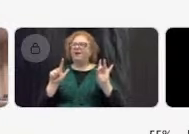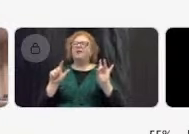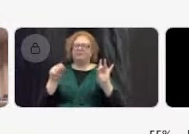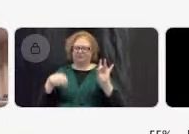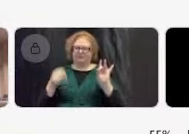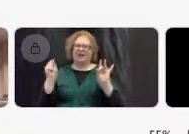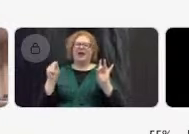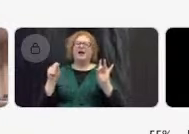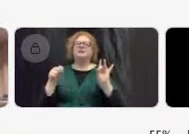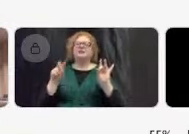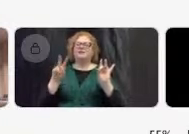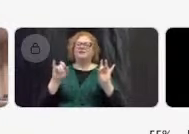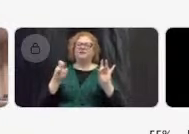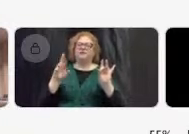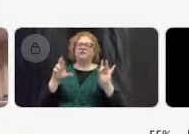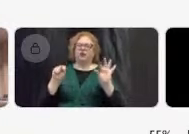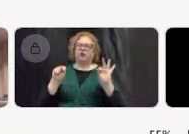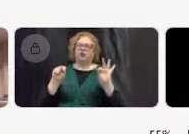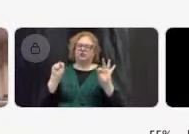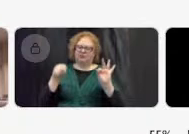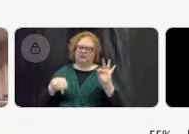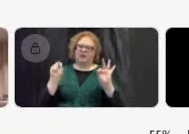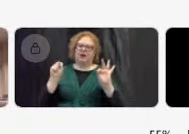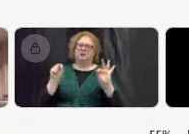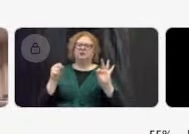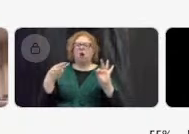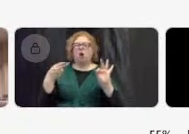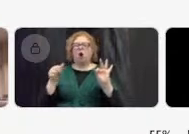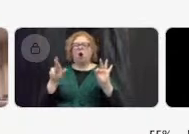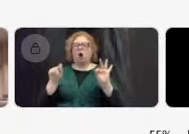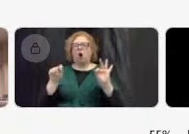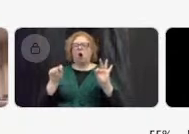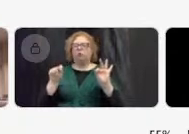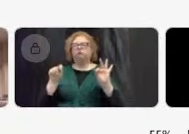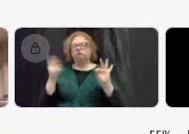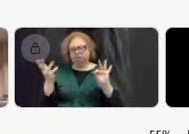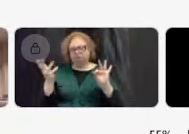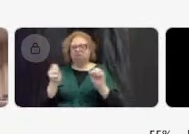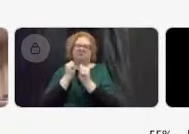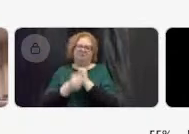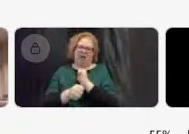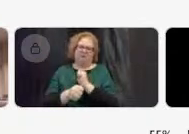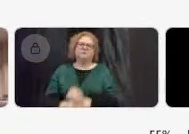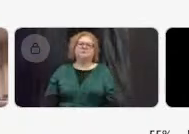Vickers, Yes. Hart. Motion passes.